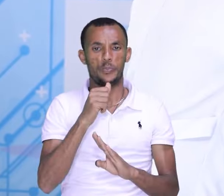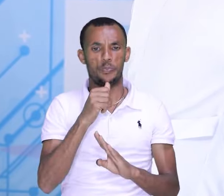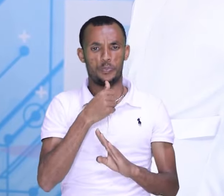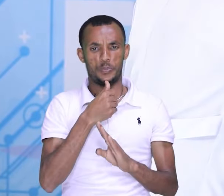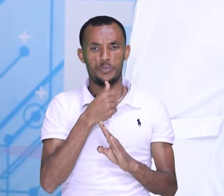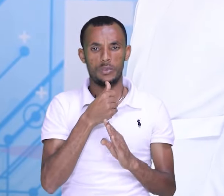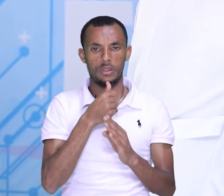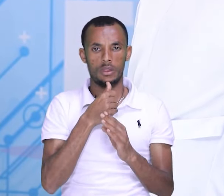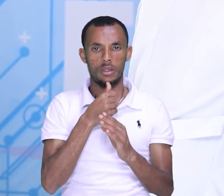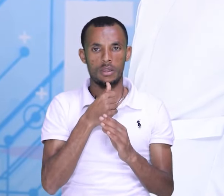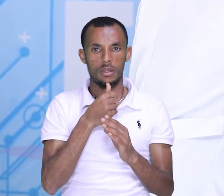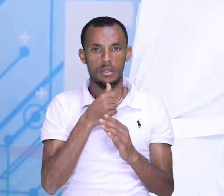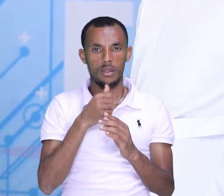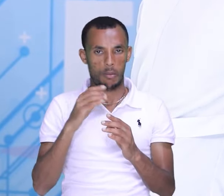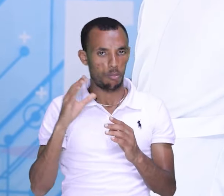media.